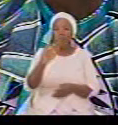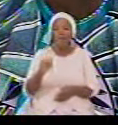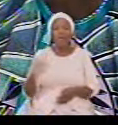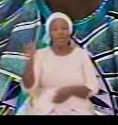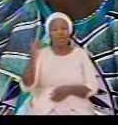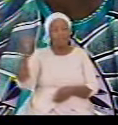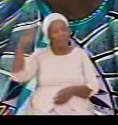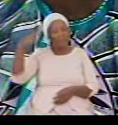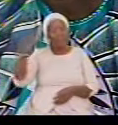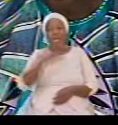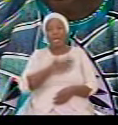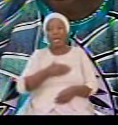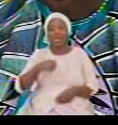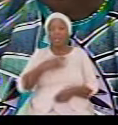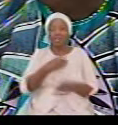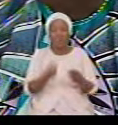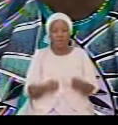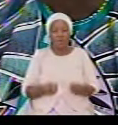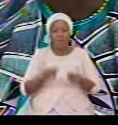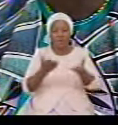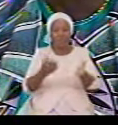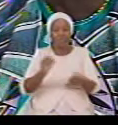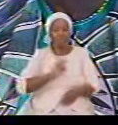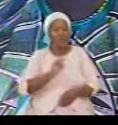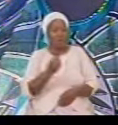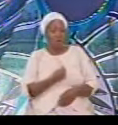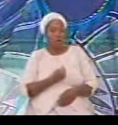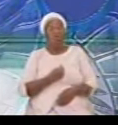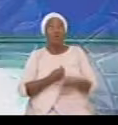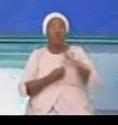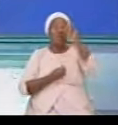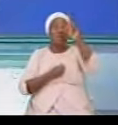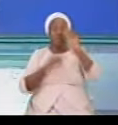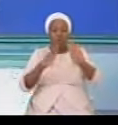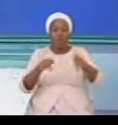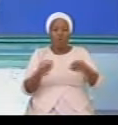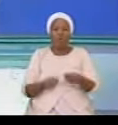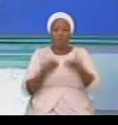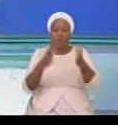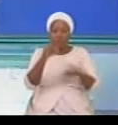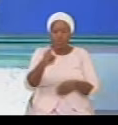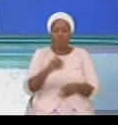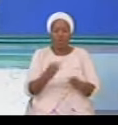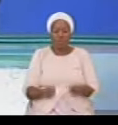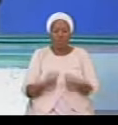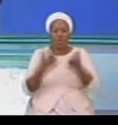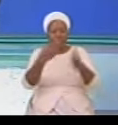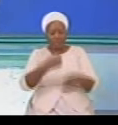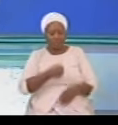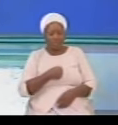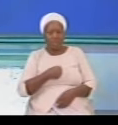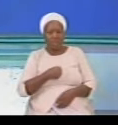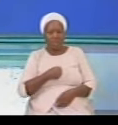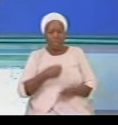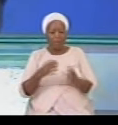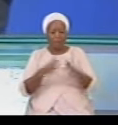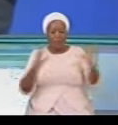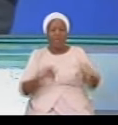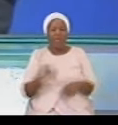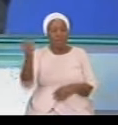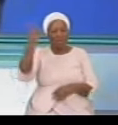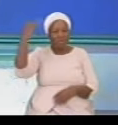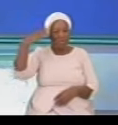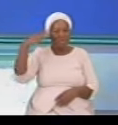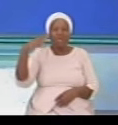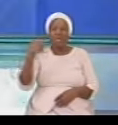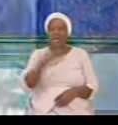grace. And he offers us, he offers you, he offers me boundless grace. It